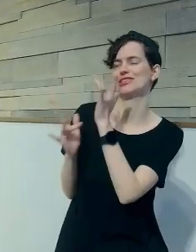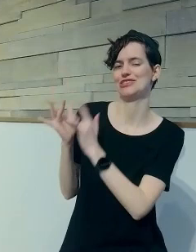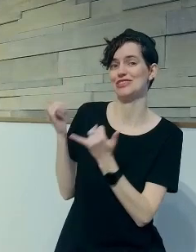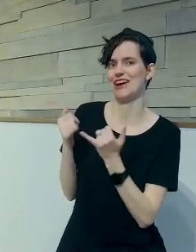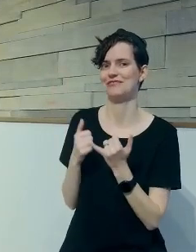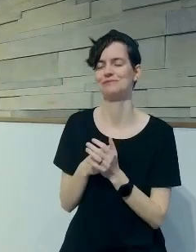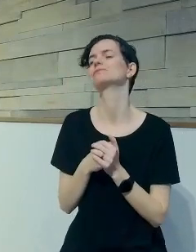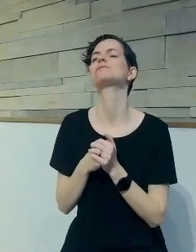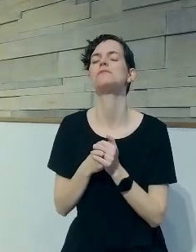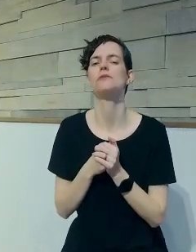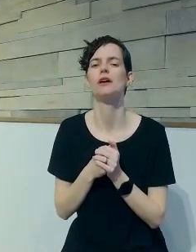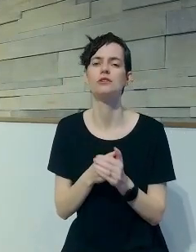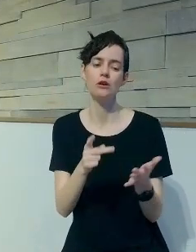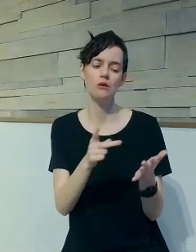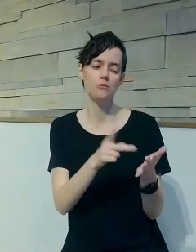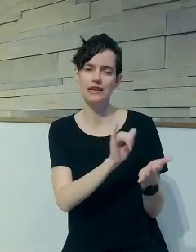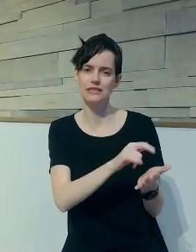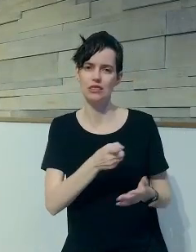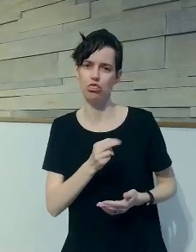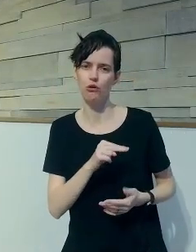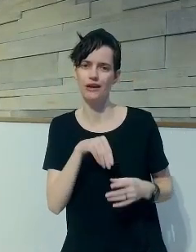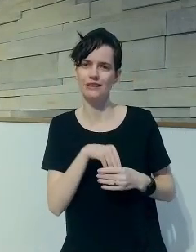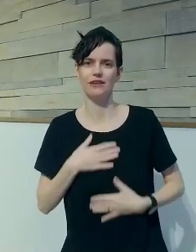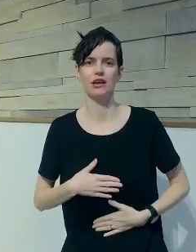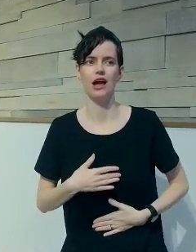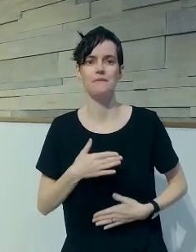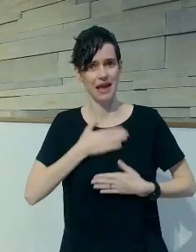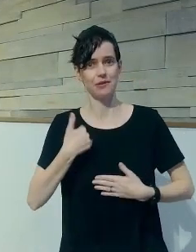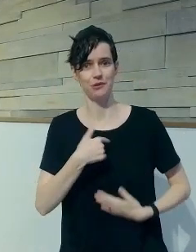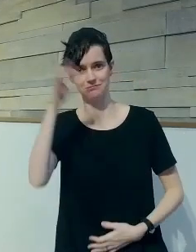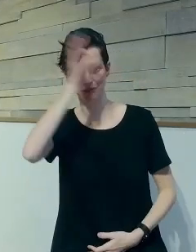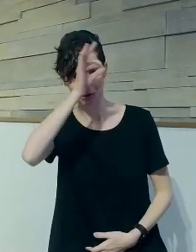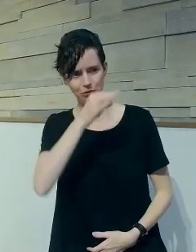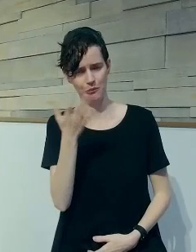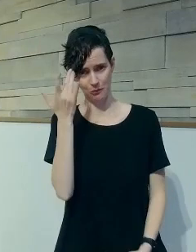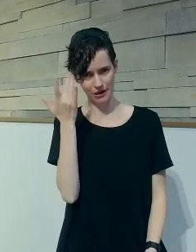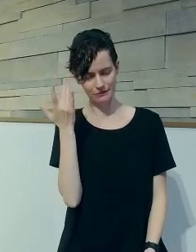and celebrating that. So Paul's thorn in the flesh. You know what? I'm glad we don't know. And here's the reason why.